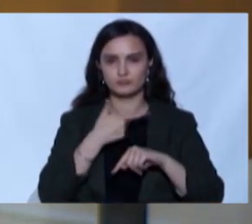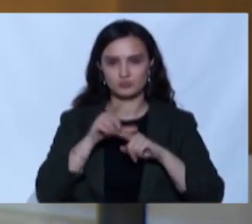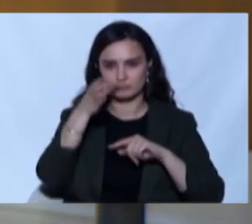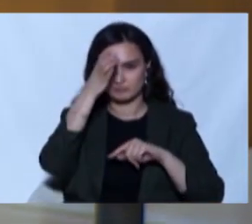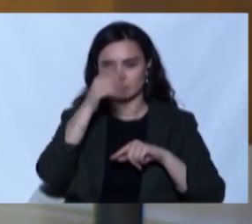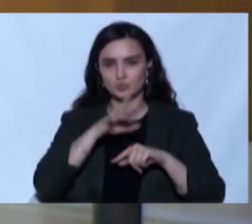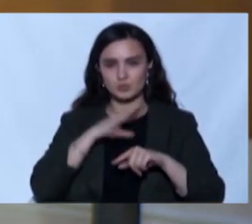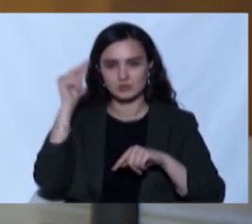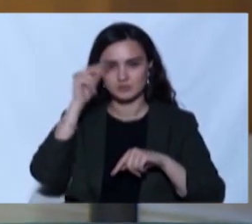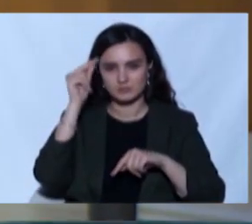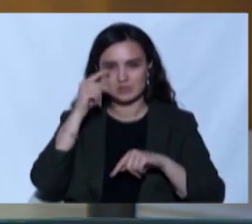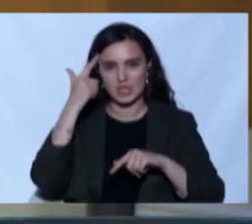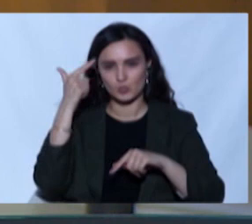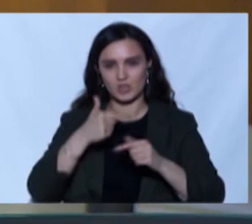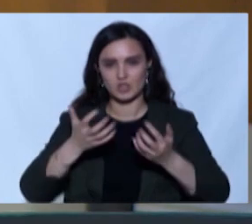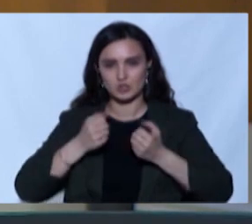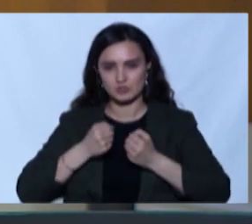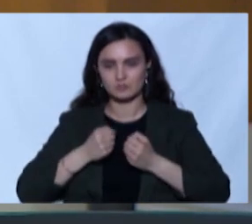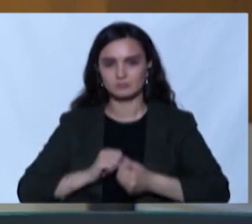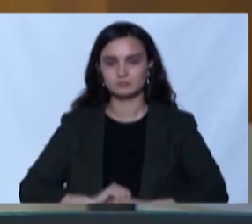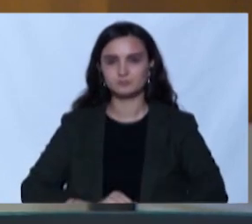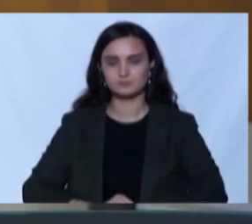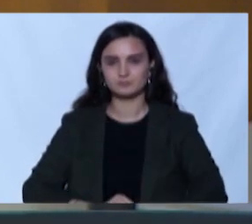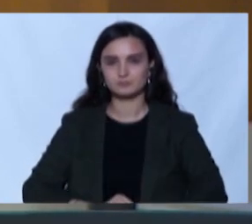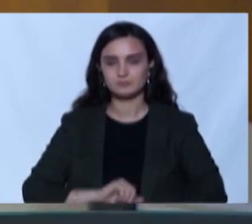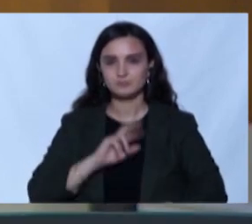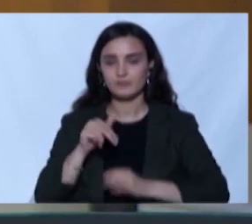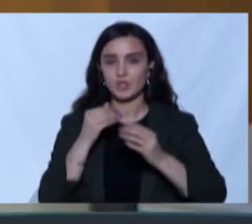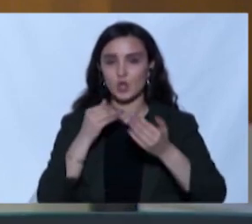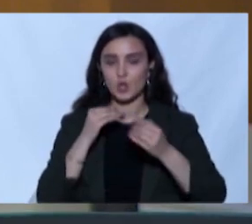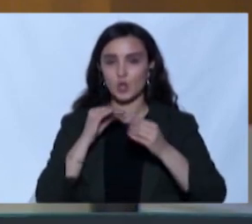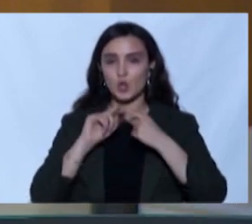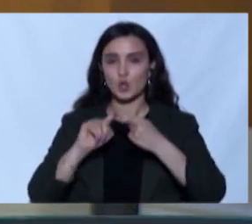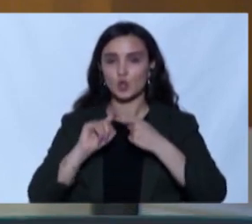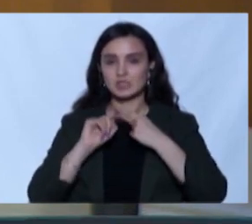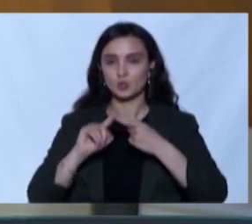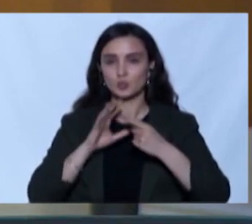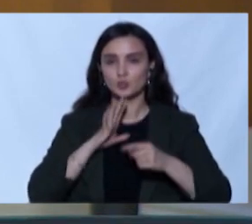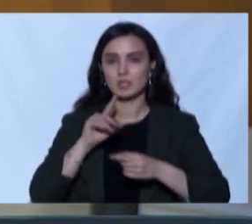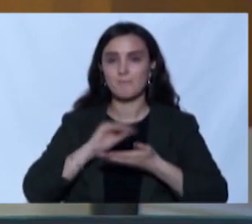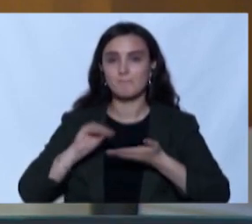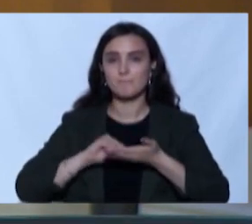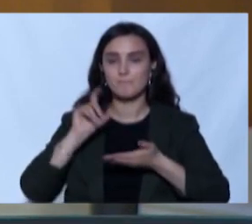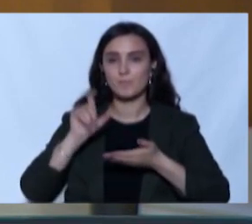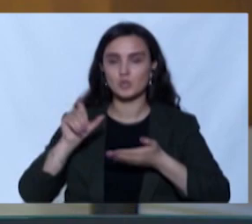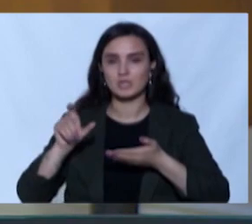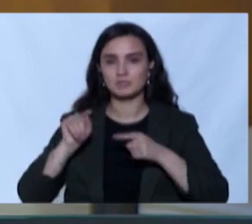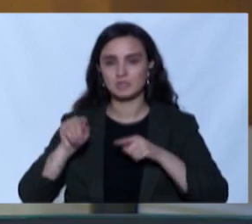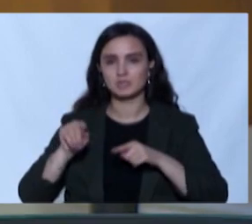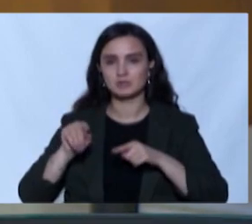in learning and education, and contact with the poets Wordsworth and